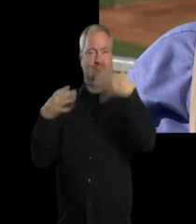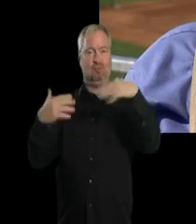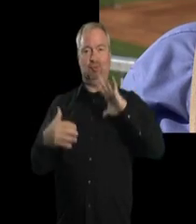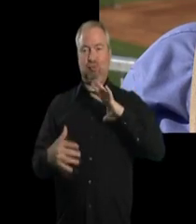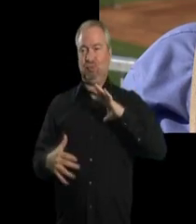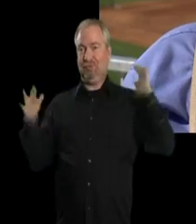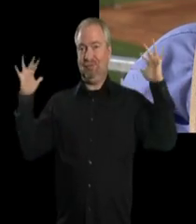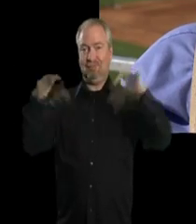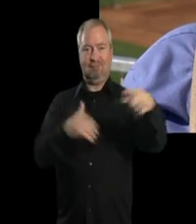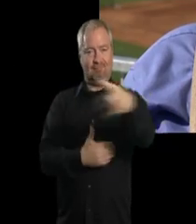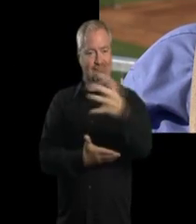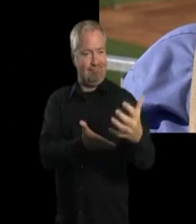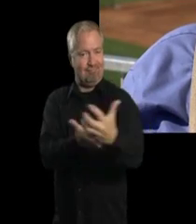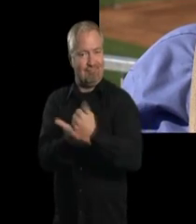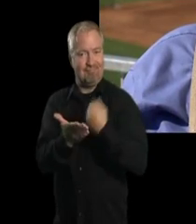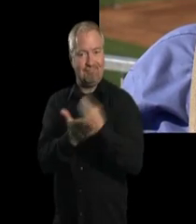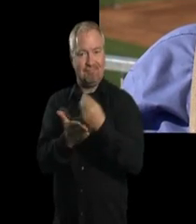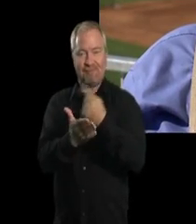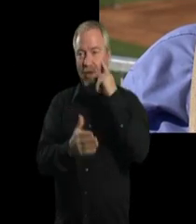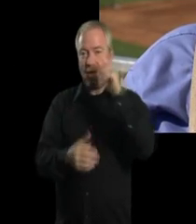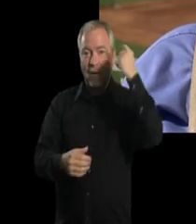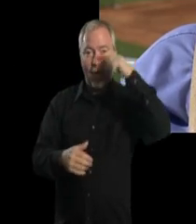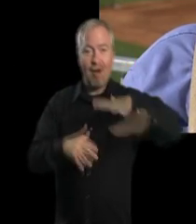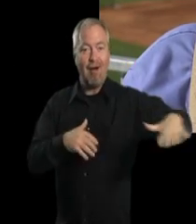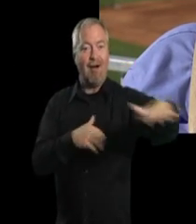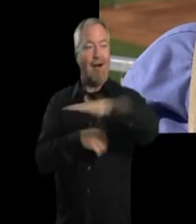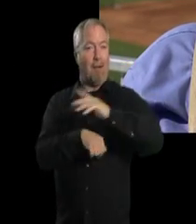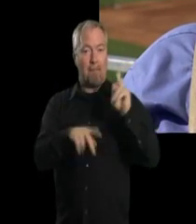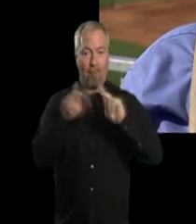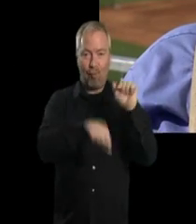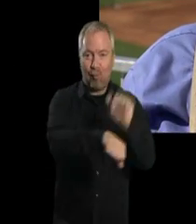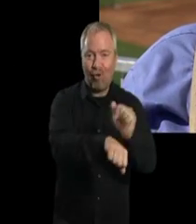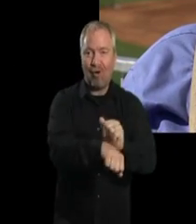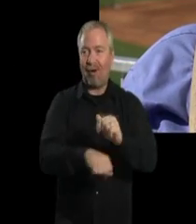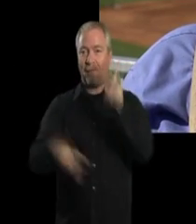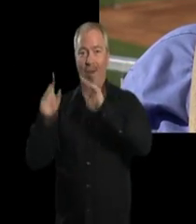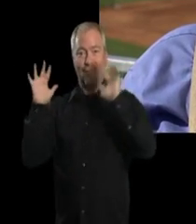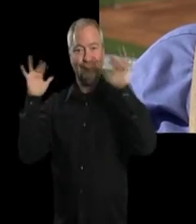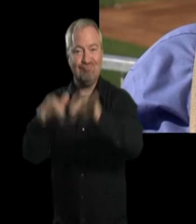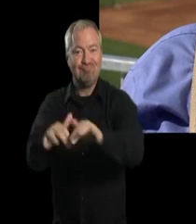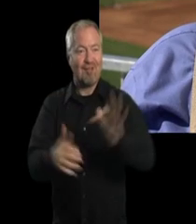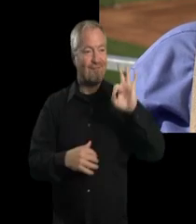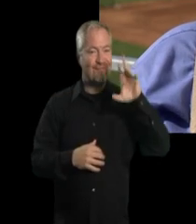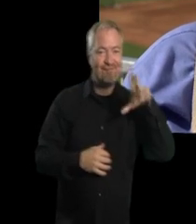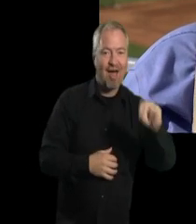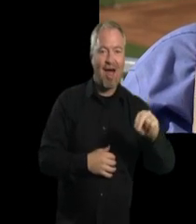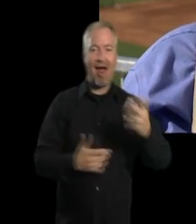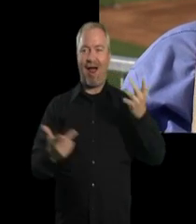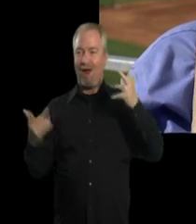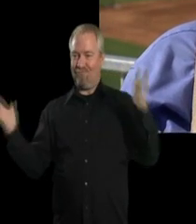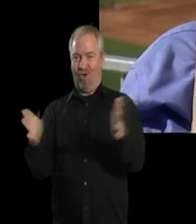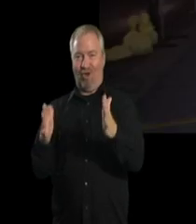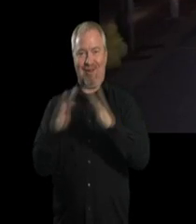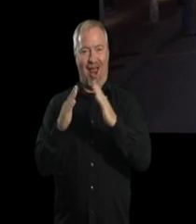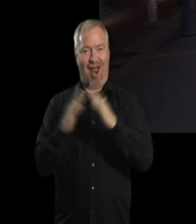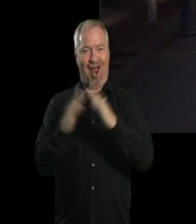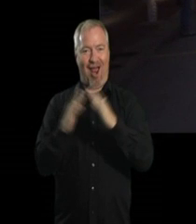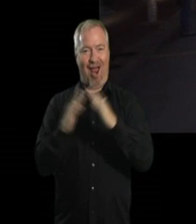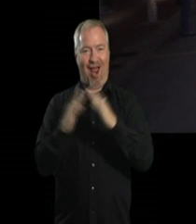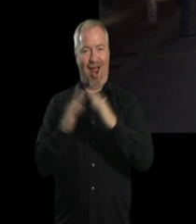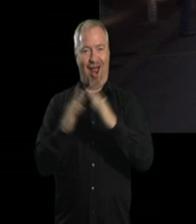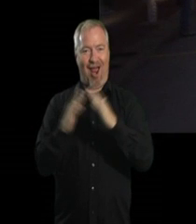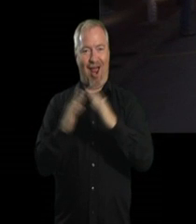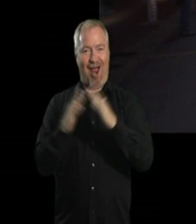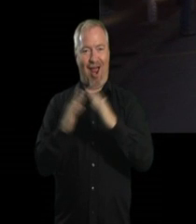everybody. There's revenue for St. Paul, people are employed, people are coming here having fun, it's revitalized Lower Town. A